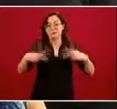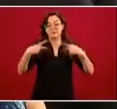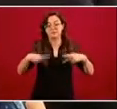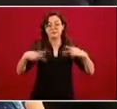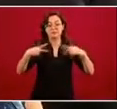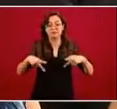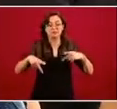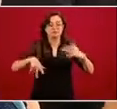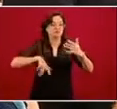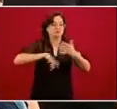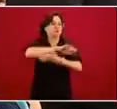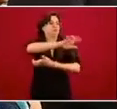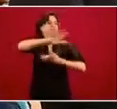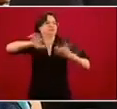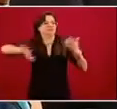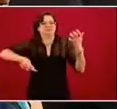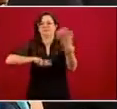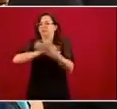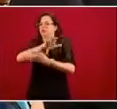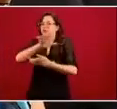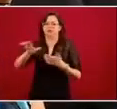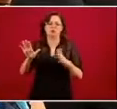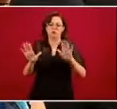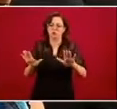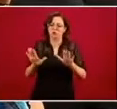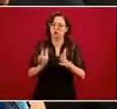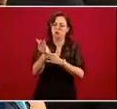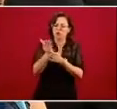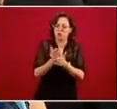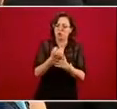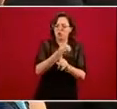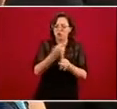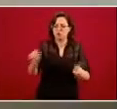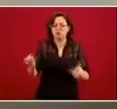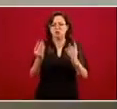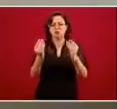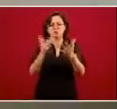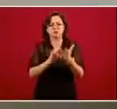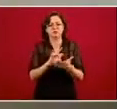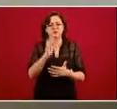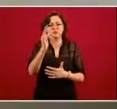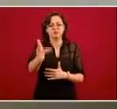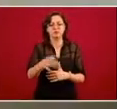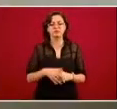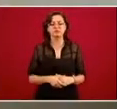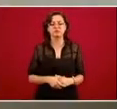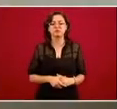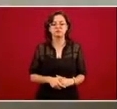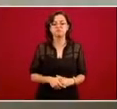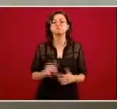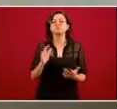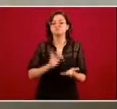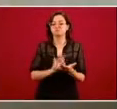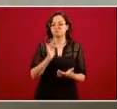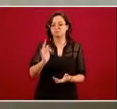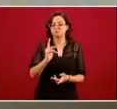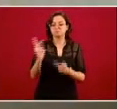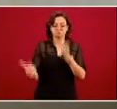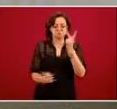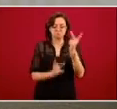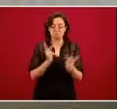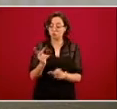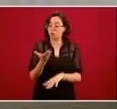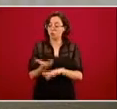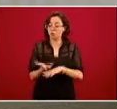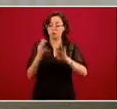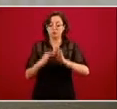and giving them a logistics protocol in order to have more orderly operations? Thank you